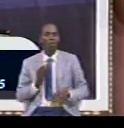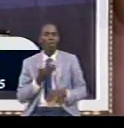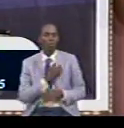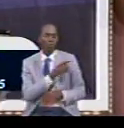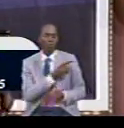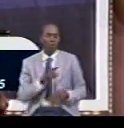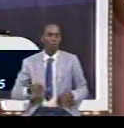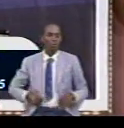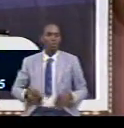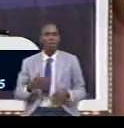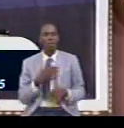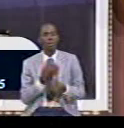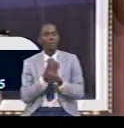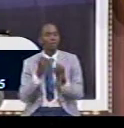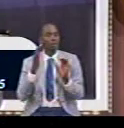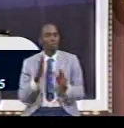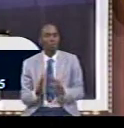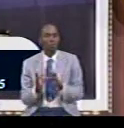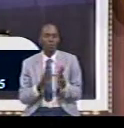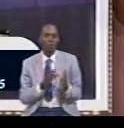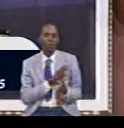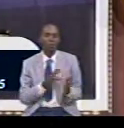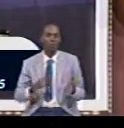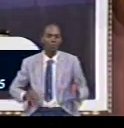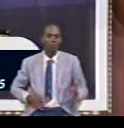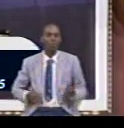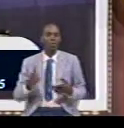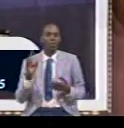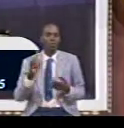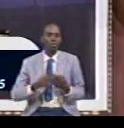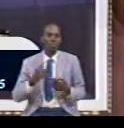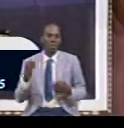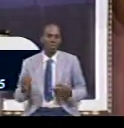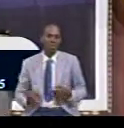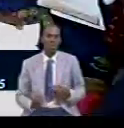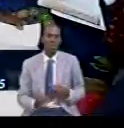and Savior Jesus Christ unto,